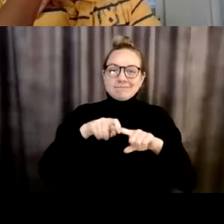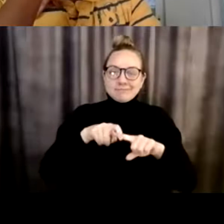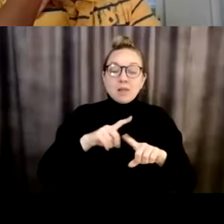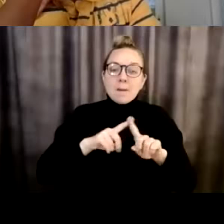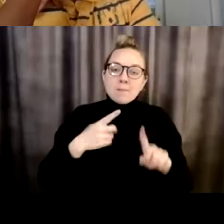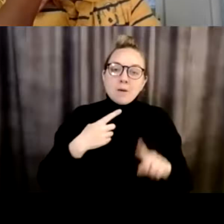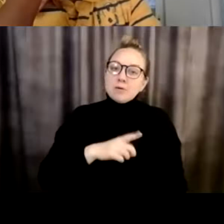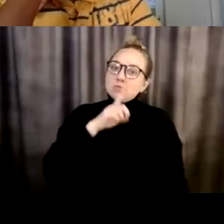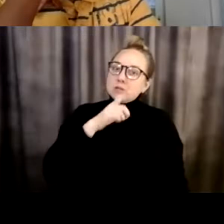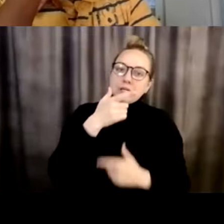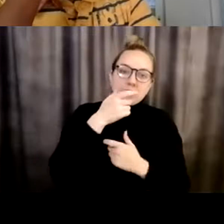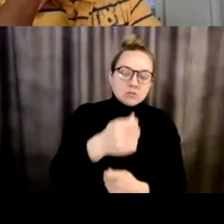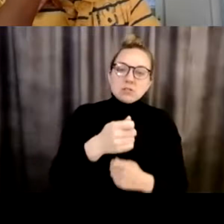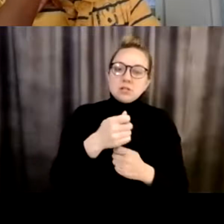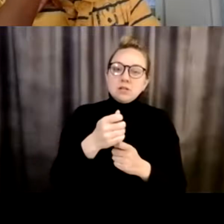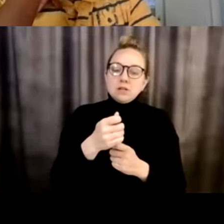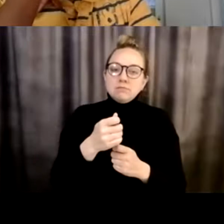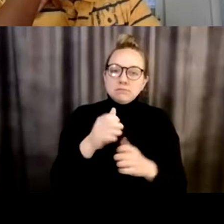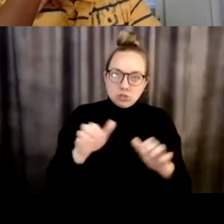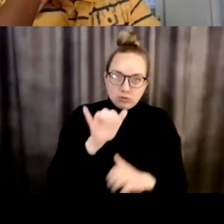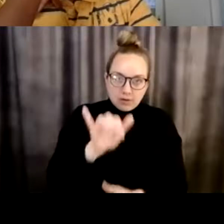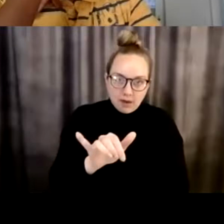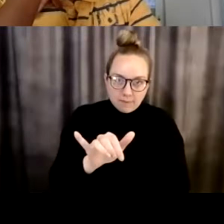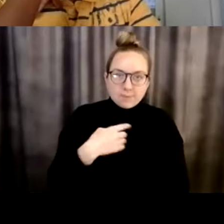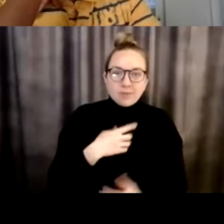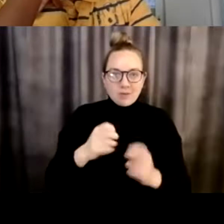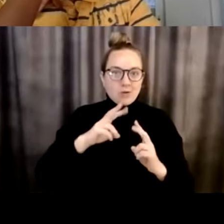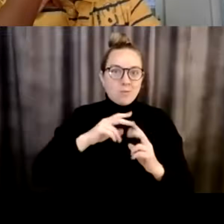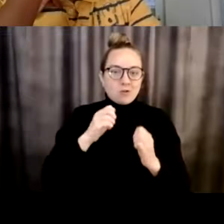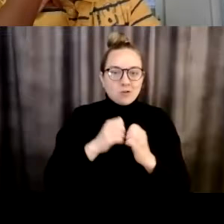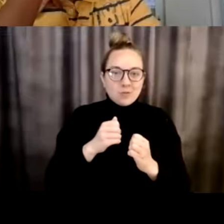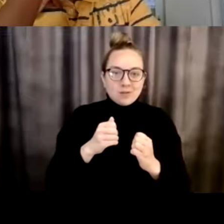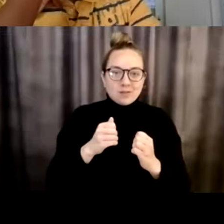and in partnering. We have had some, we had a very small